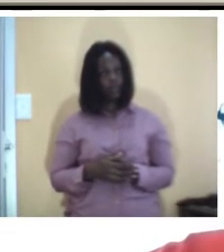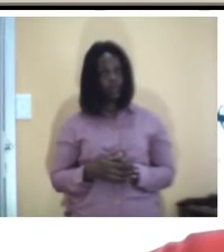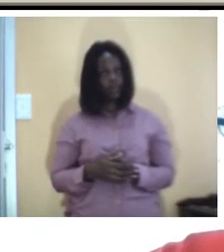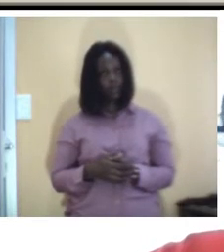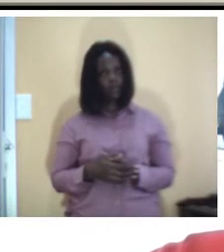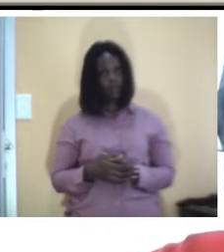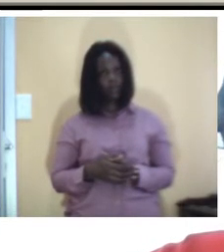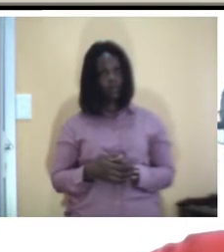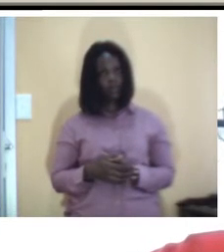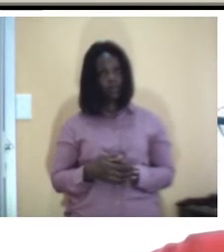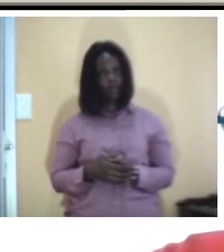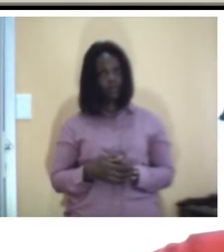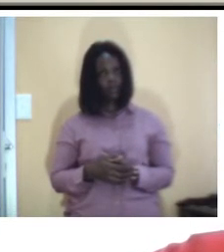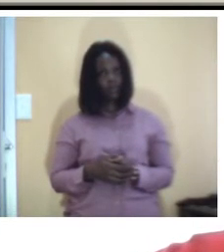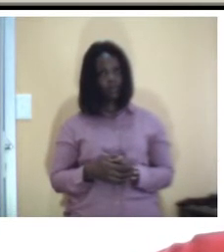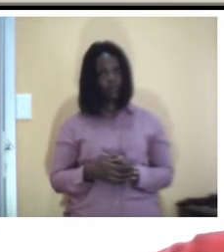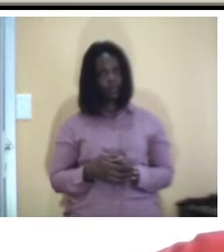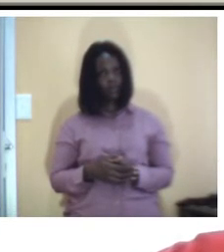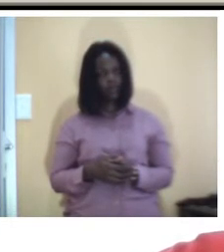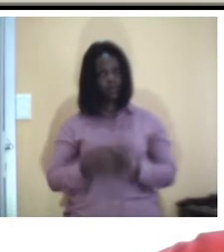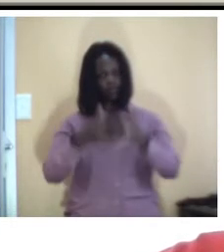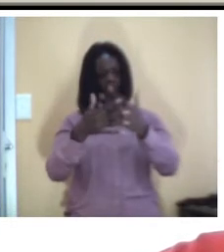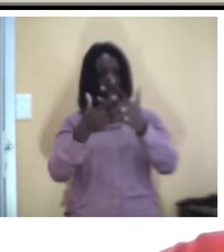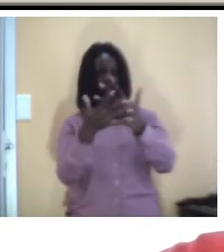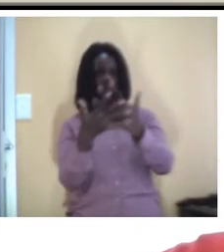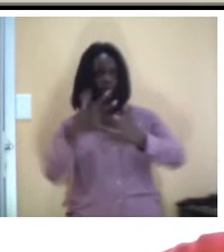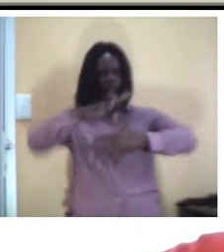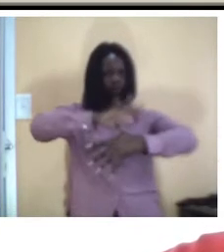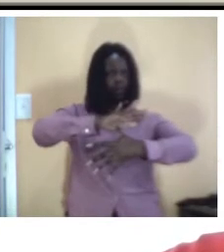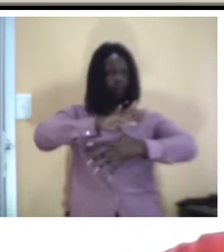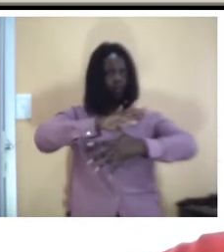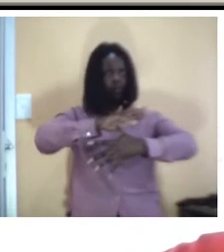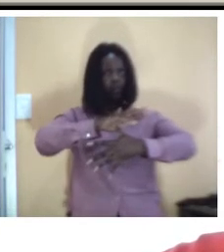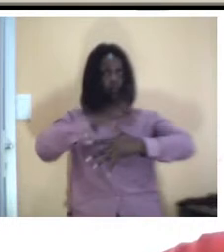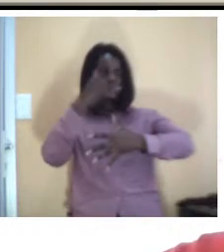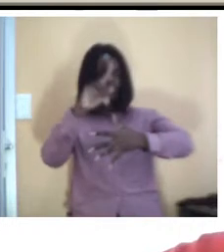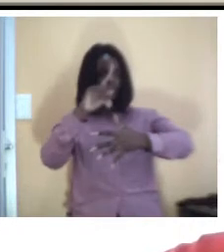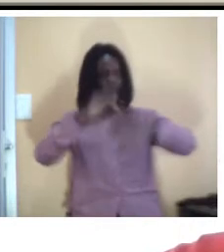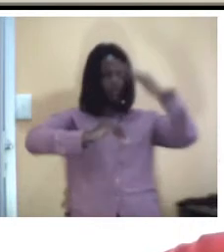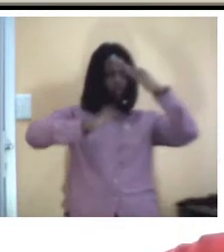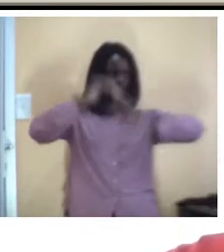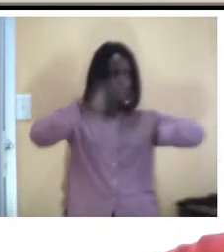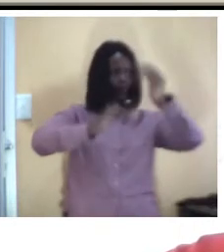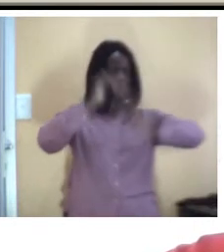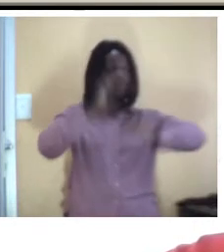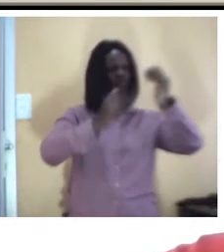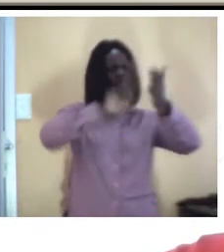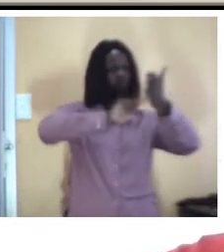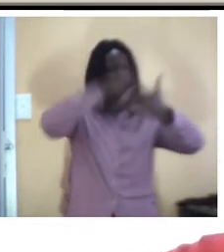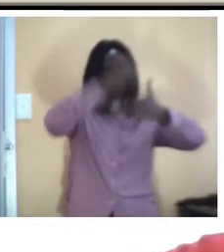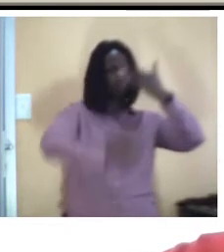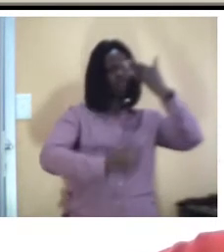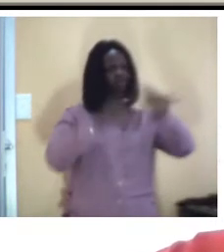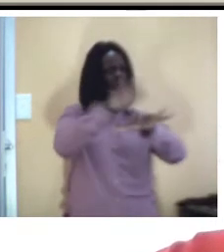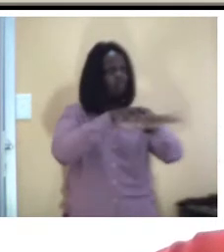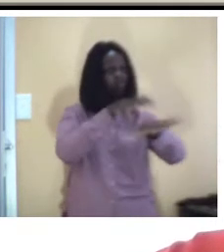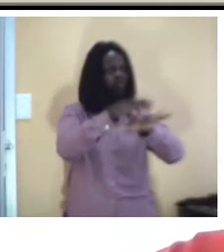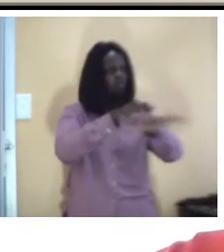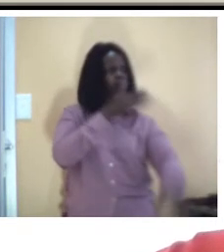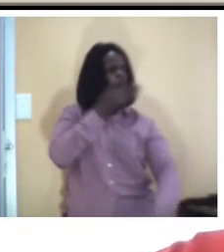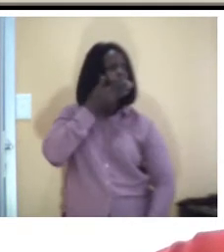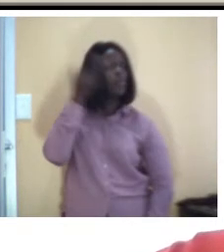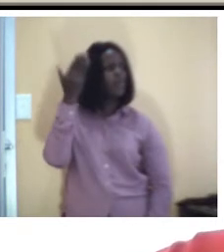The lack of prioritization of infrastructure for agricultural projects such as